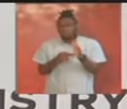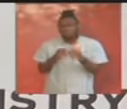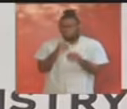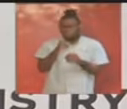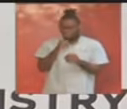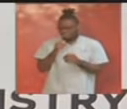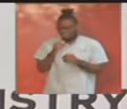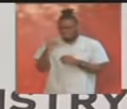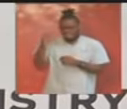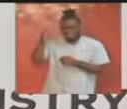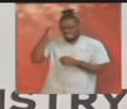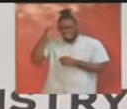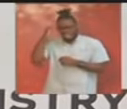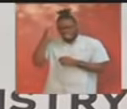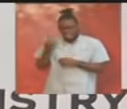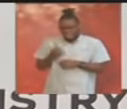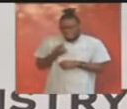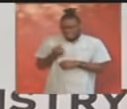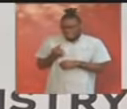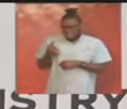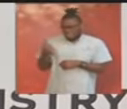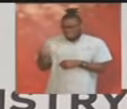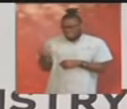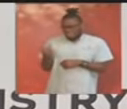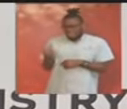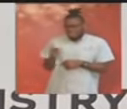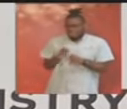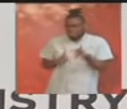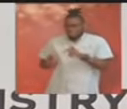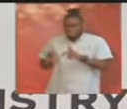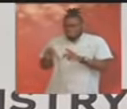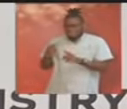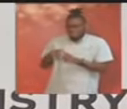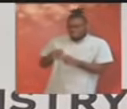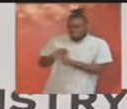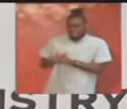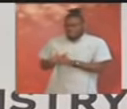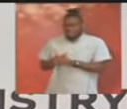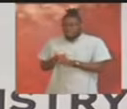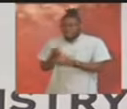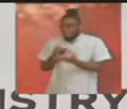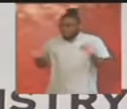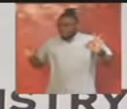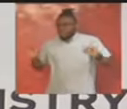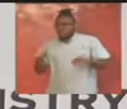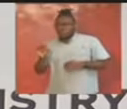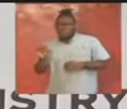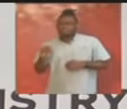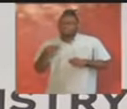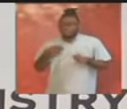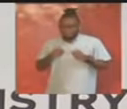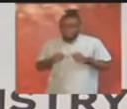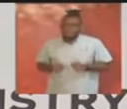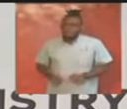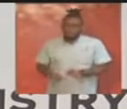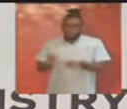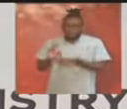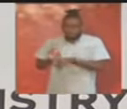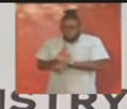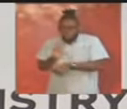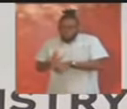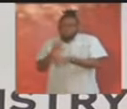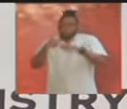low occupancy rates or our small gains. Continue with the 3 W's. Continue to wear your mask, continue